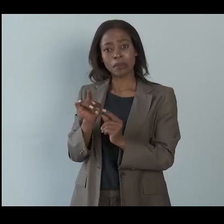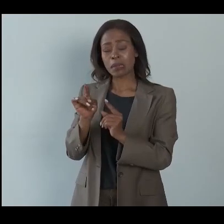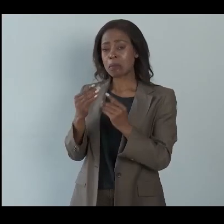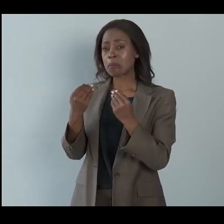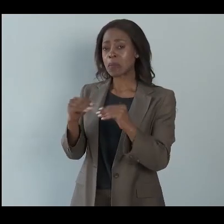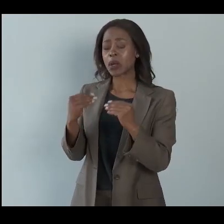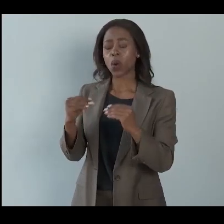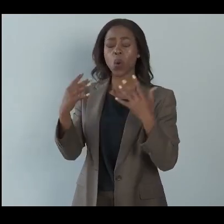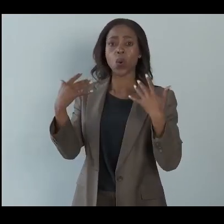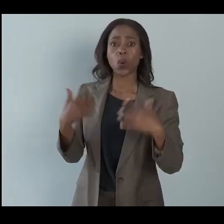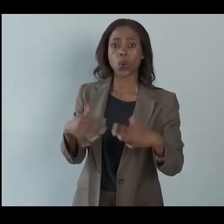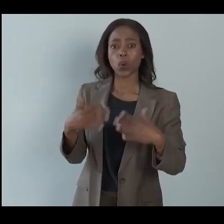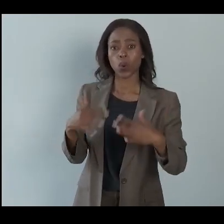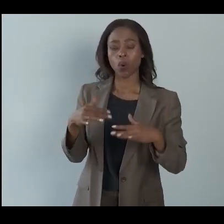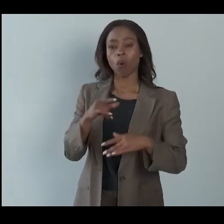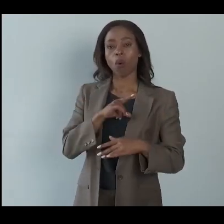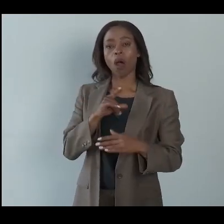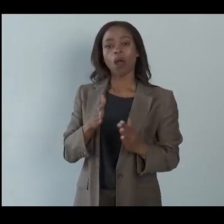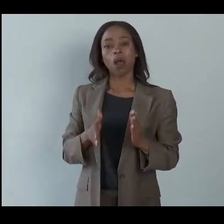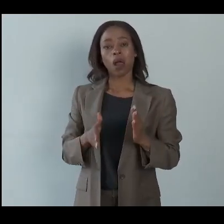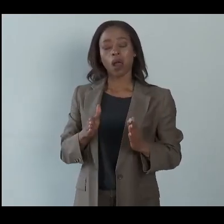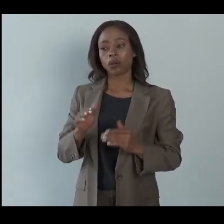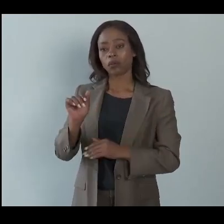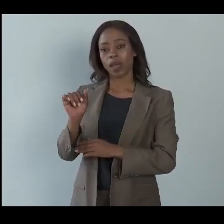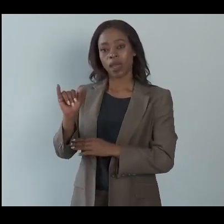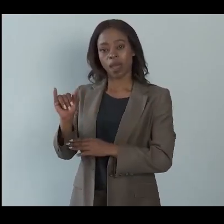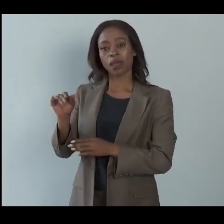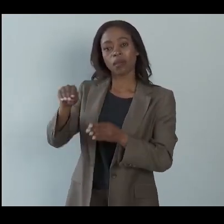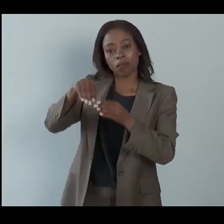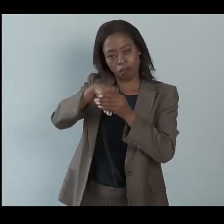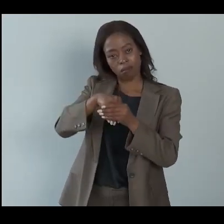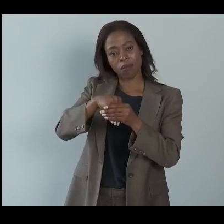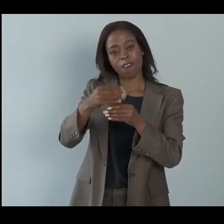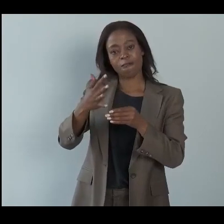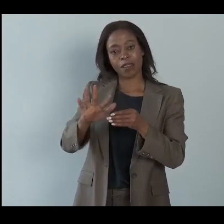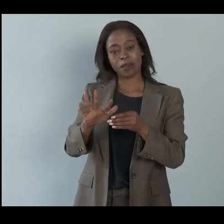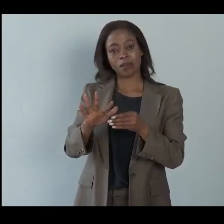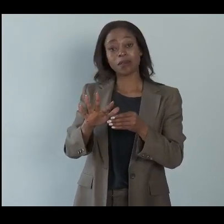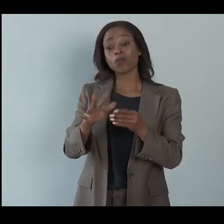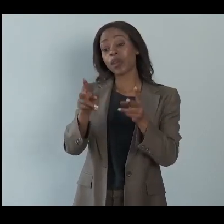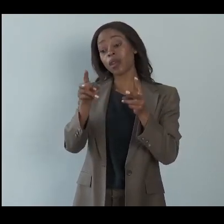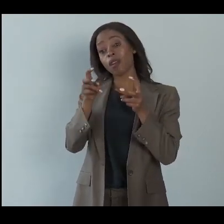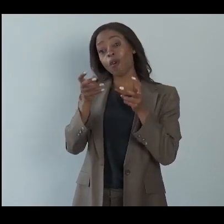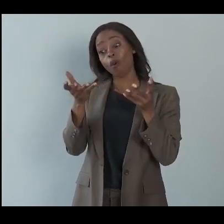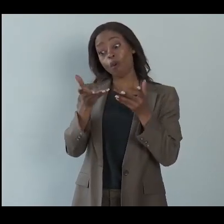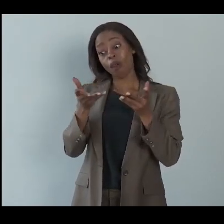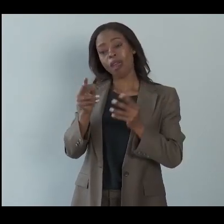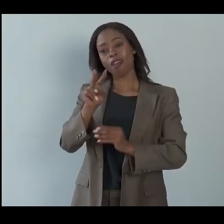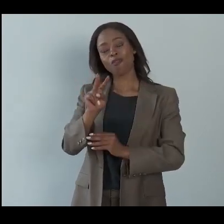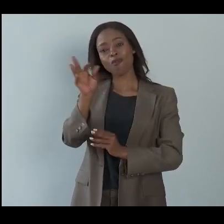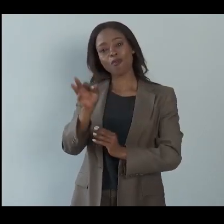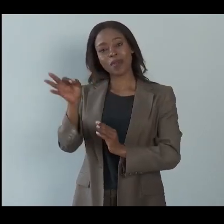great adopter of AI to streamline operations and to drive efficiencies, which is evident in the 2 percentage point margin expansion